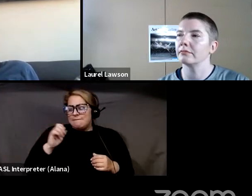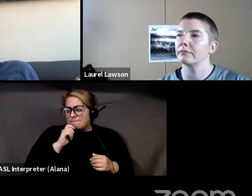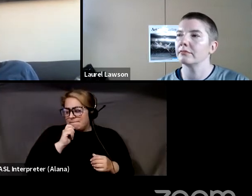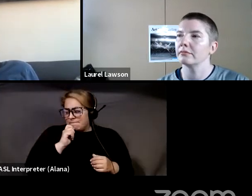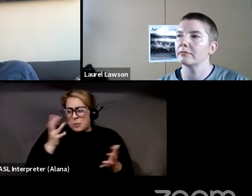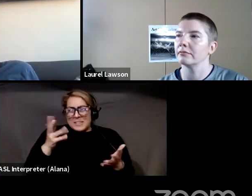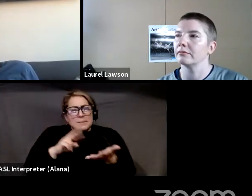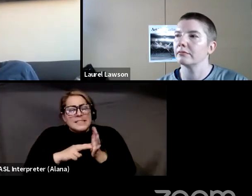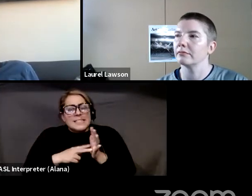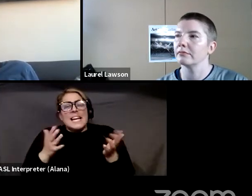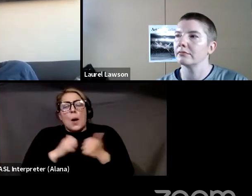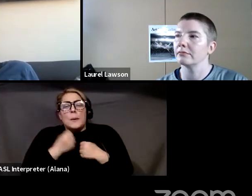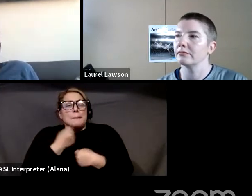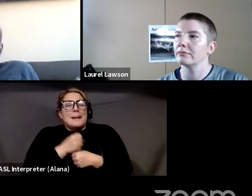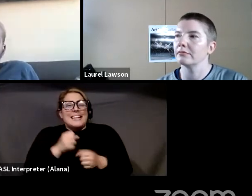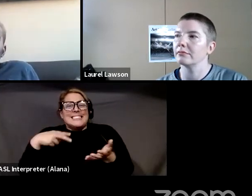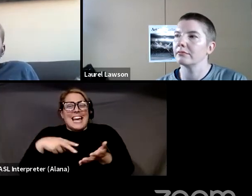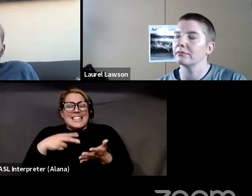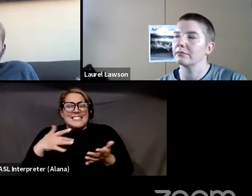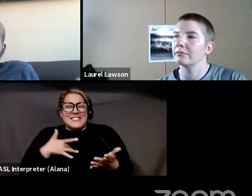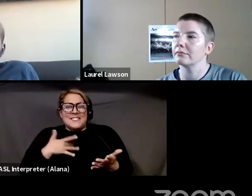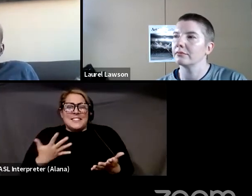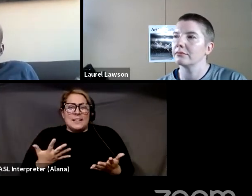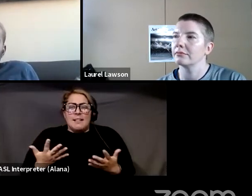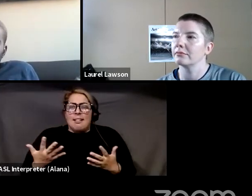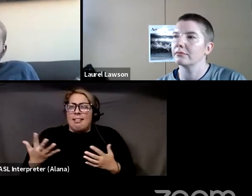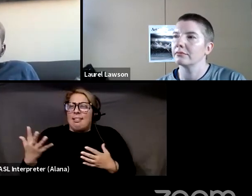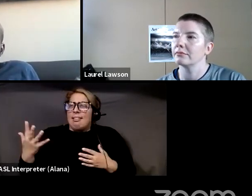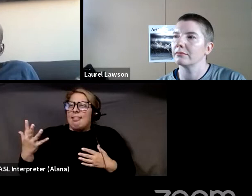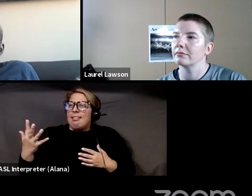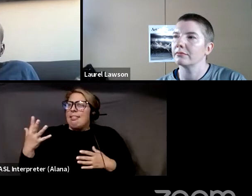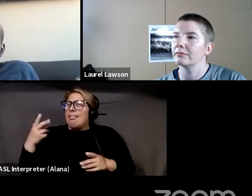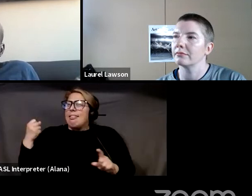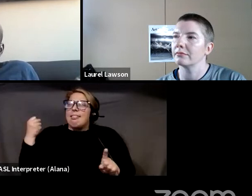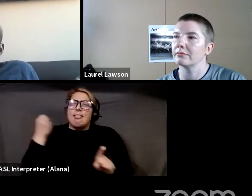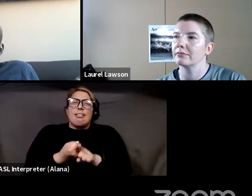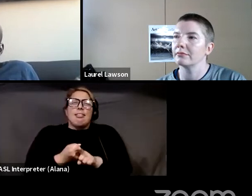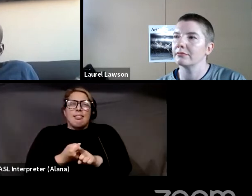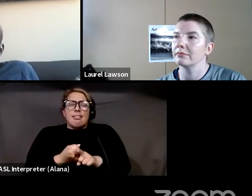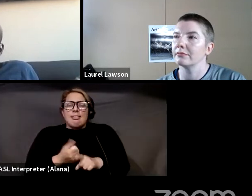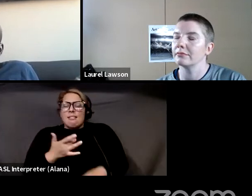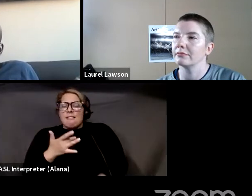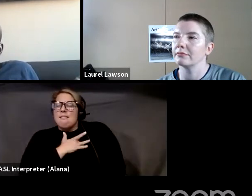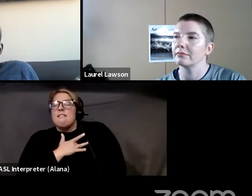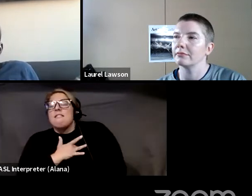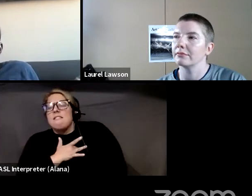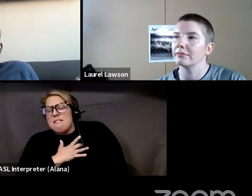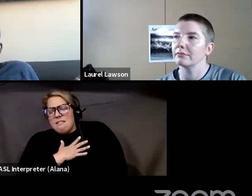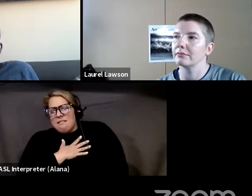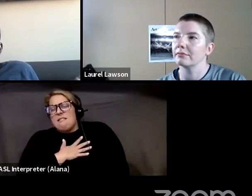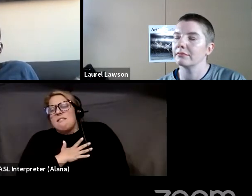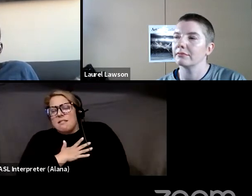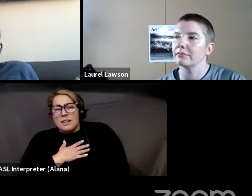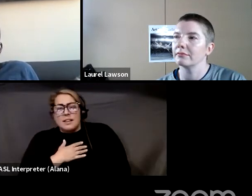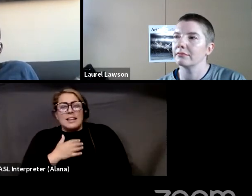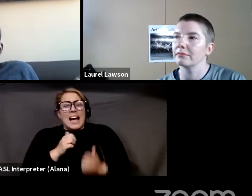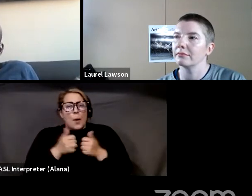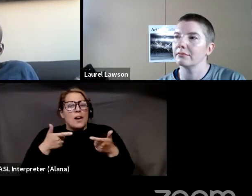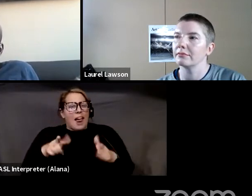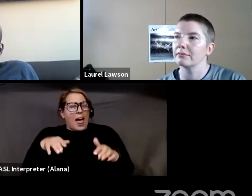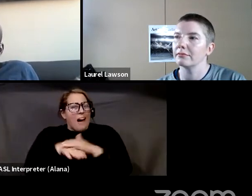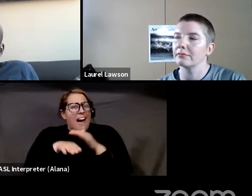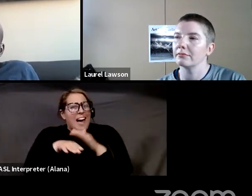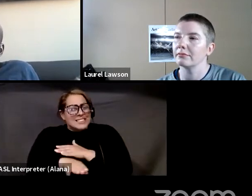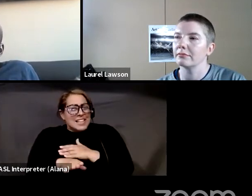do we make a dance feel closer? How do we allow for access into an experience that